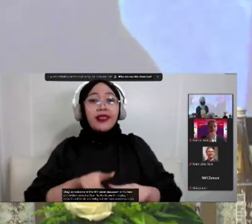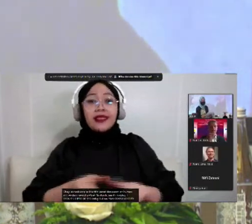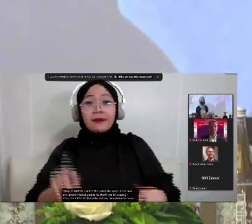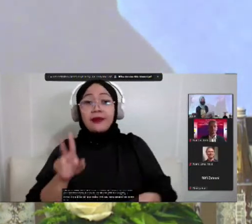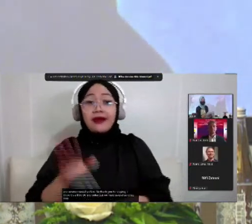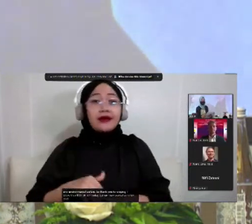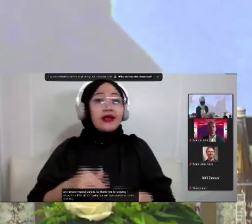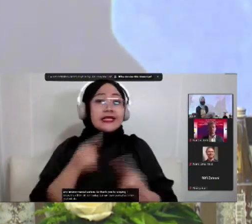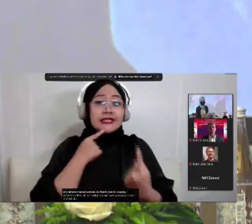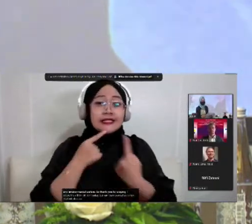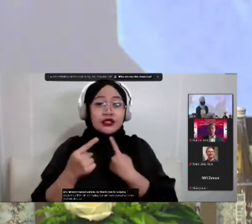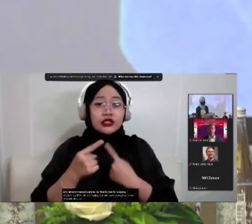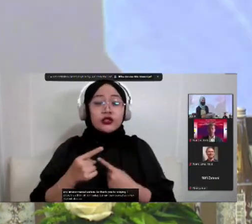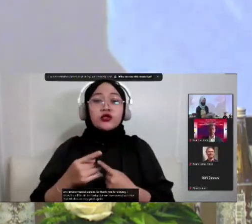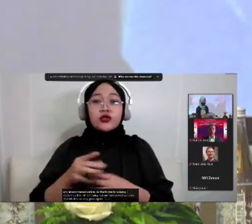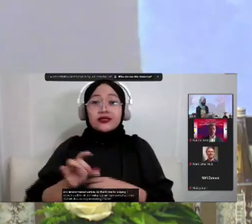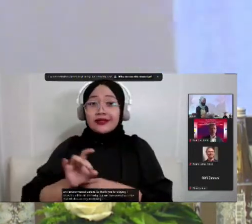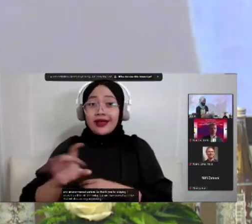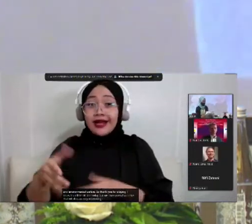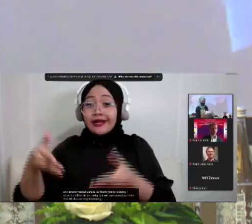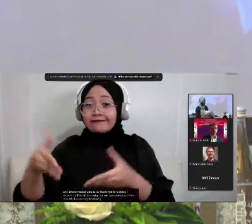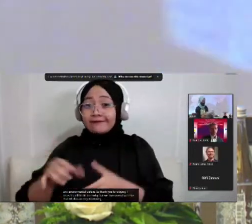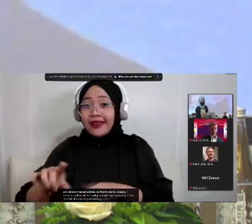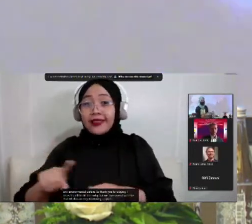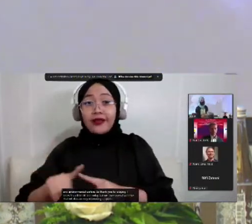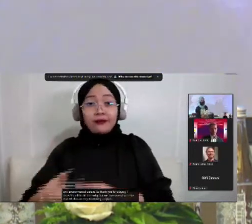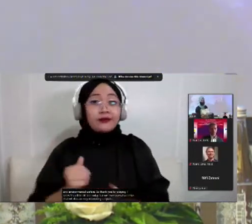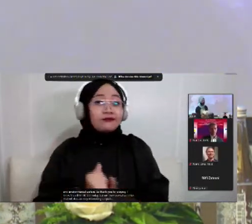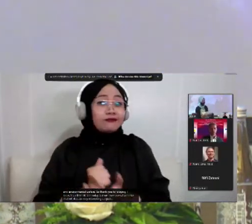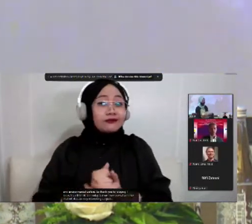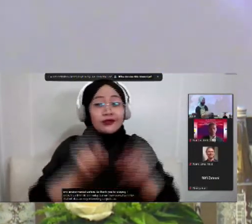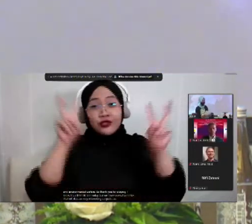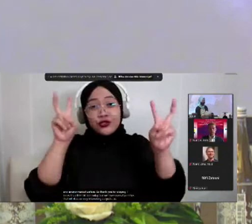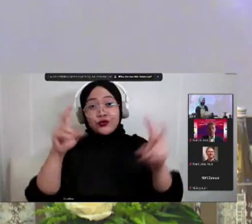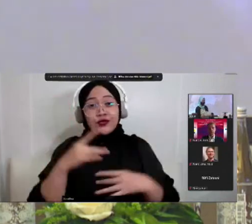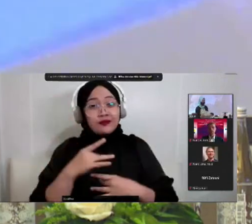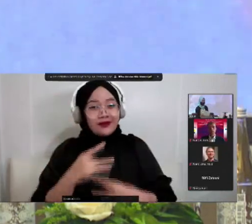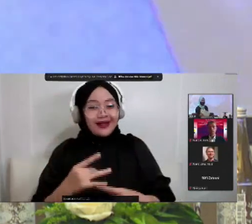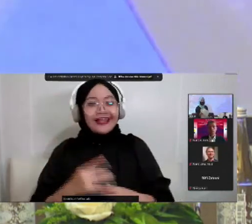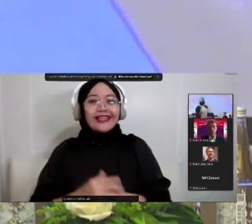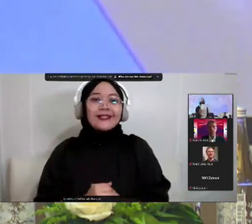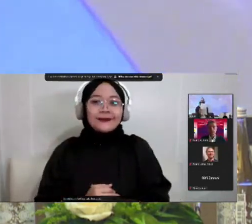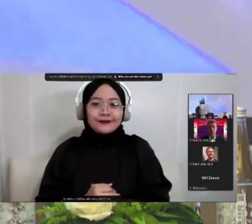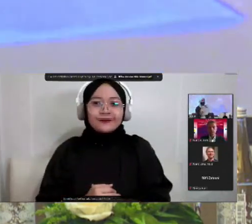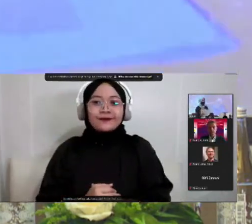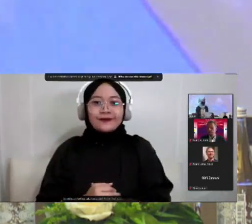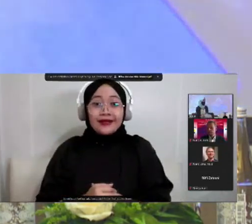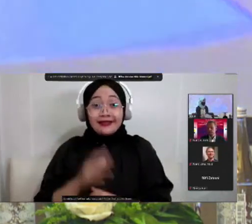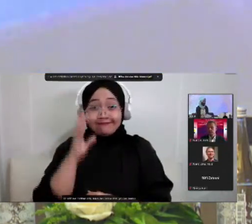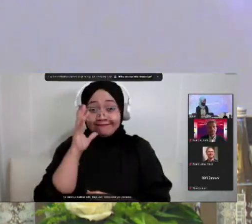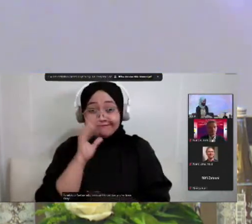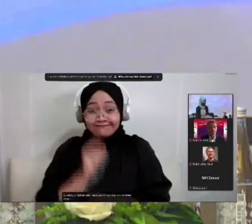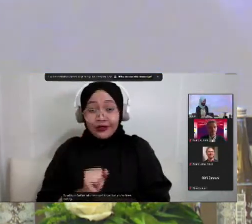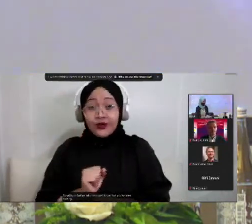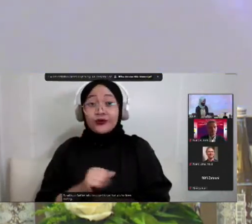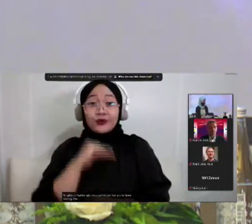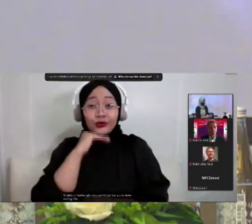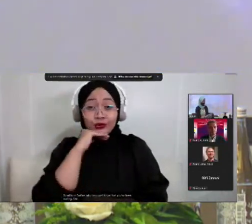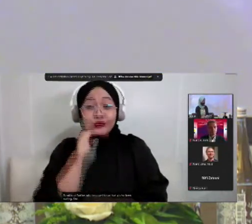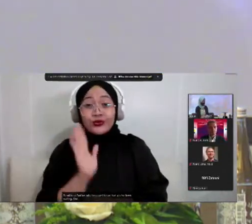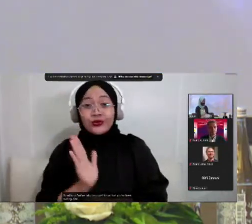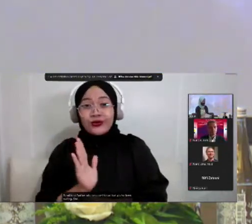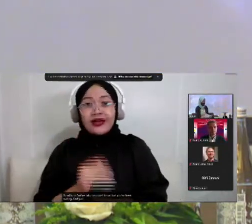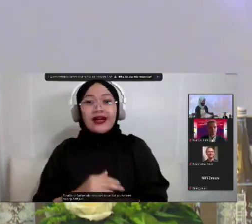will discuss very interesting subjects. So without further ado, because I know that you've been waiting, I will